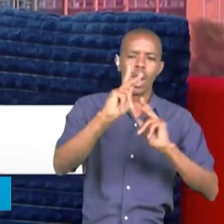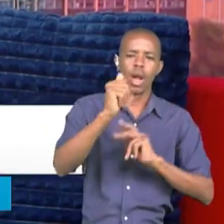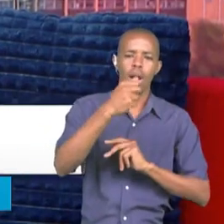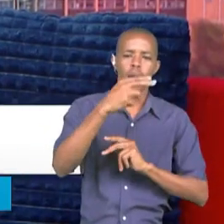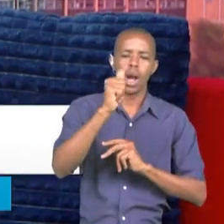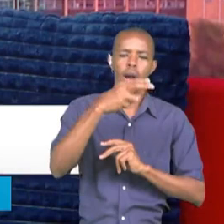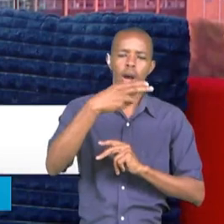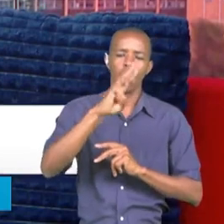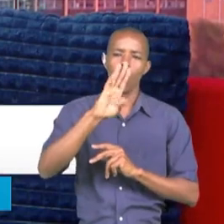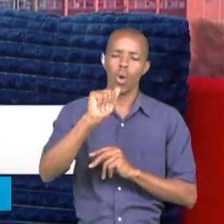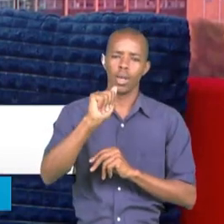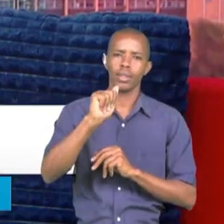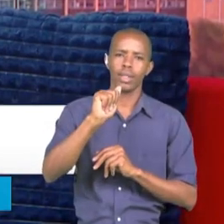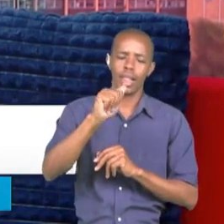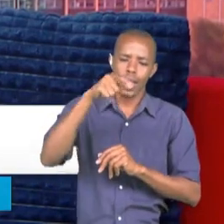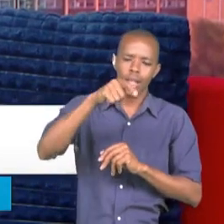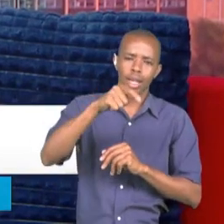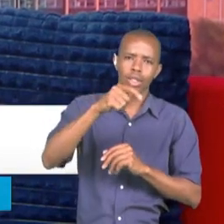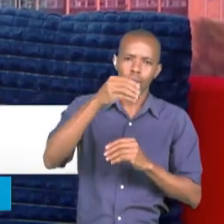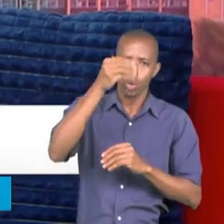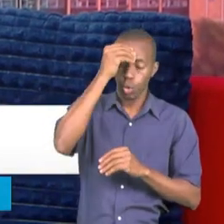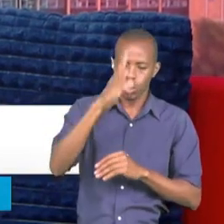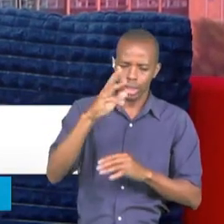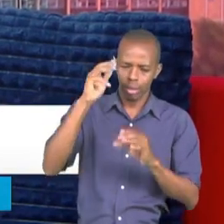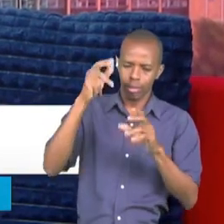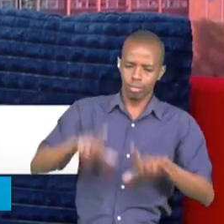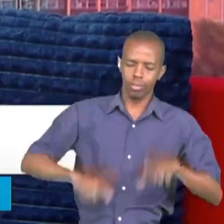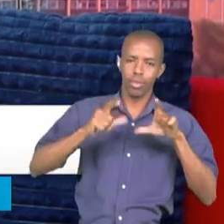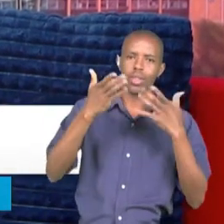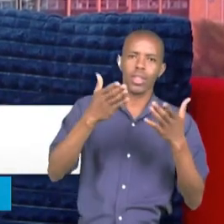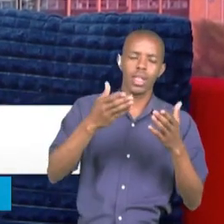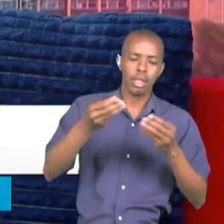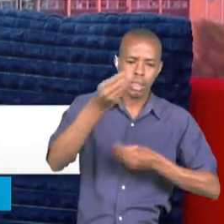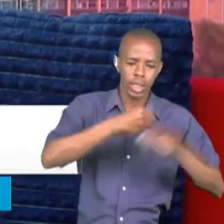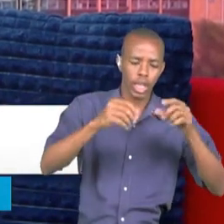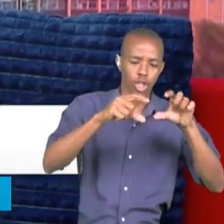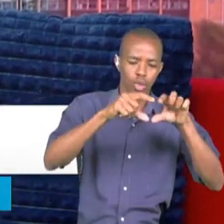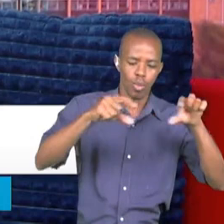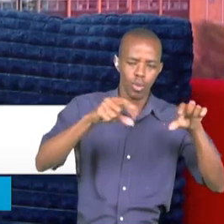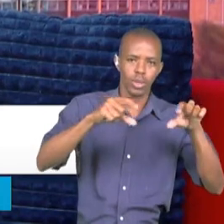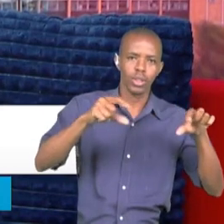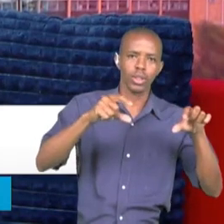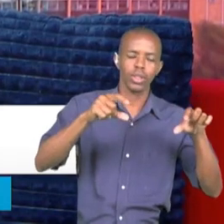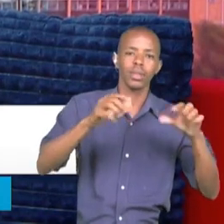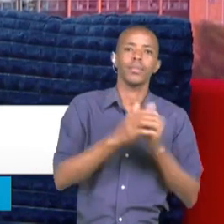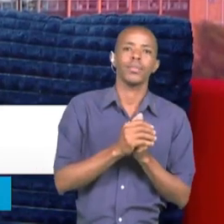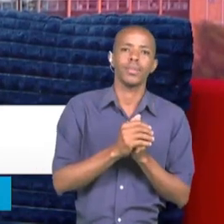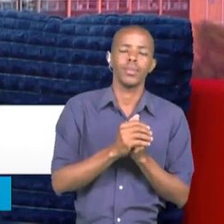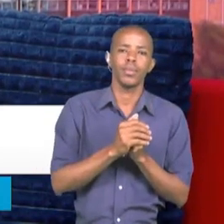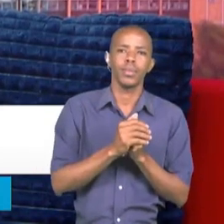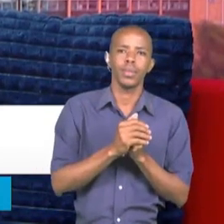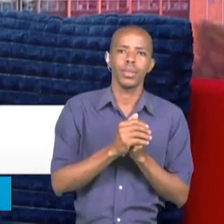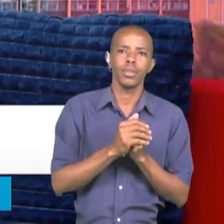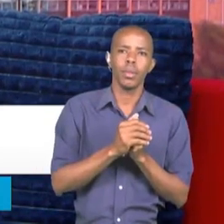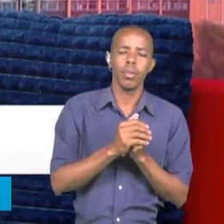stay in Kahawaendani. Yeah, yes. Yeah, yeah. So I first started selling smokies. Yeah, yeah. What is it called?